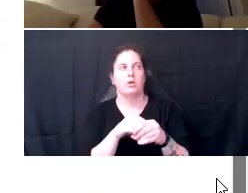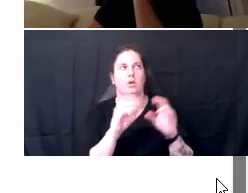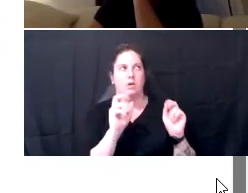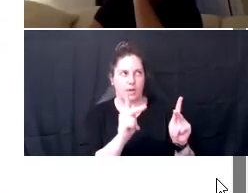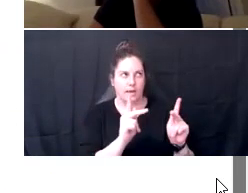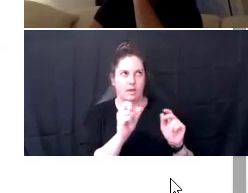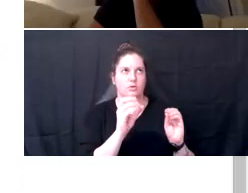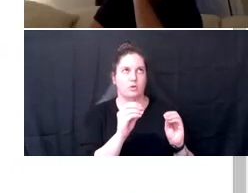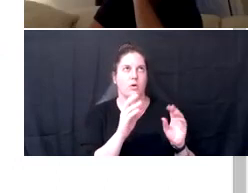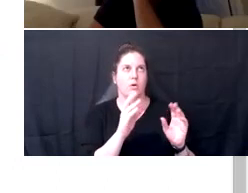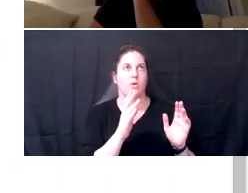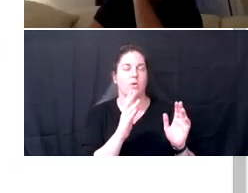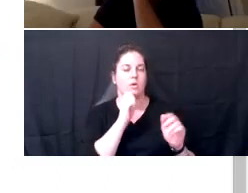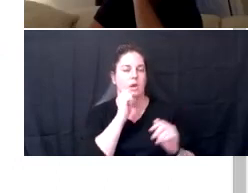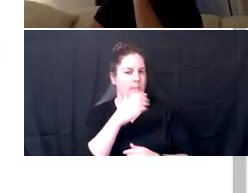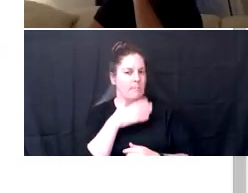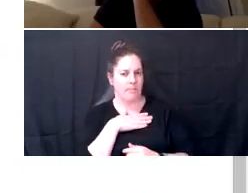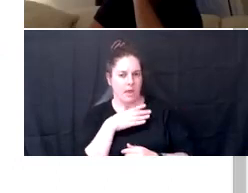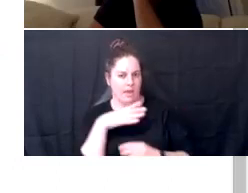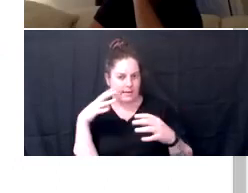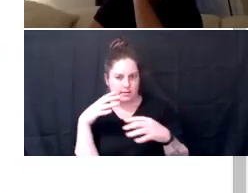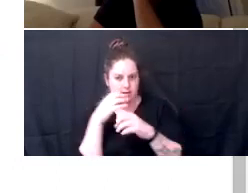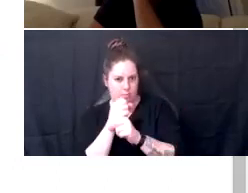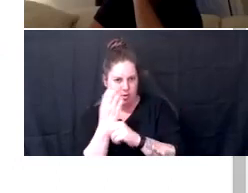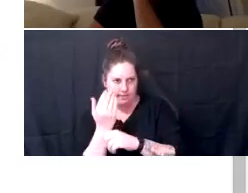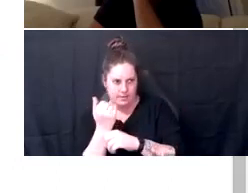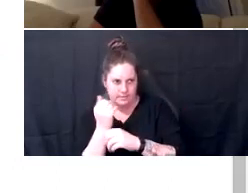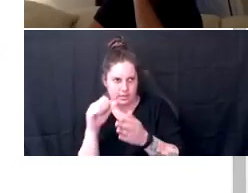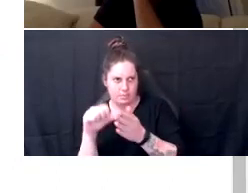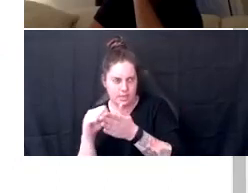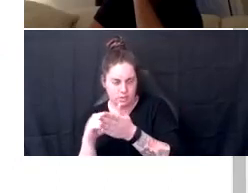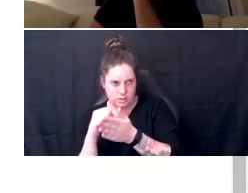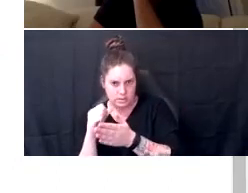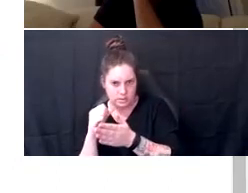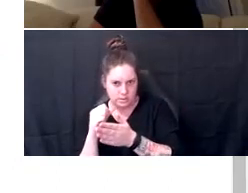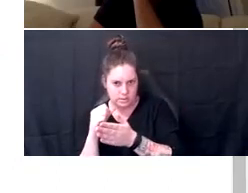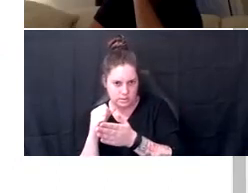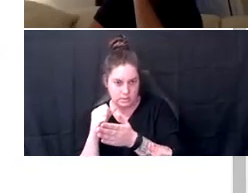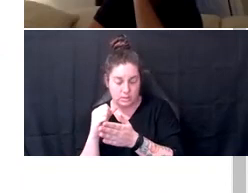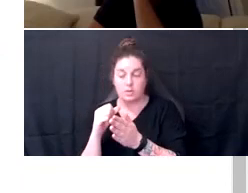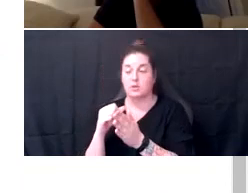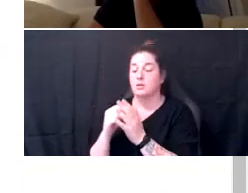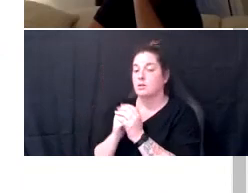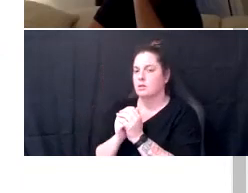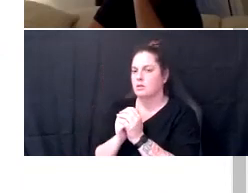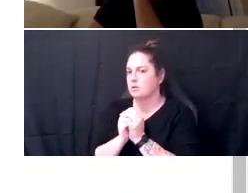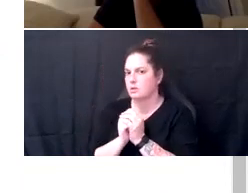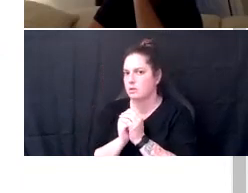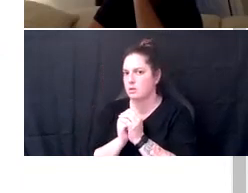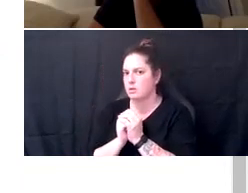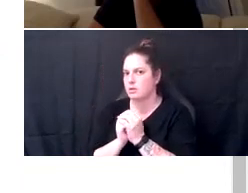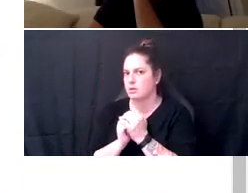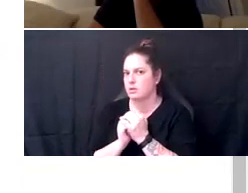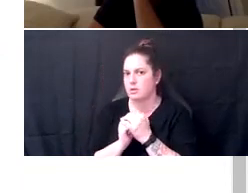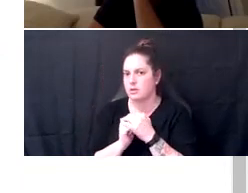not my summary. You are writing the summary. You have to write a summary of the article. Yes, I know.